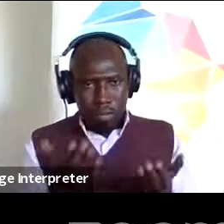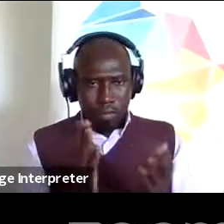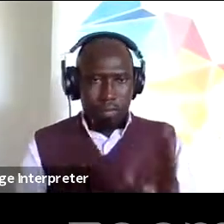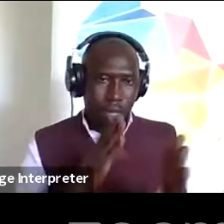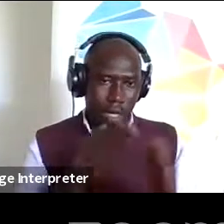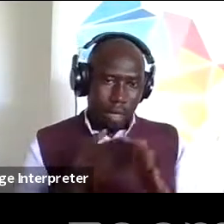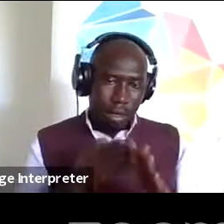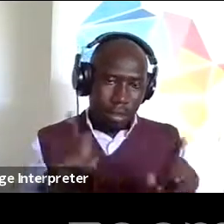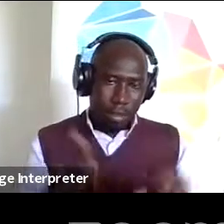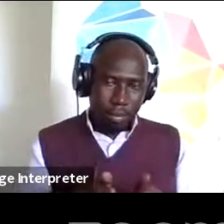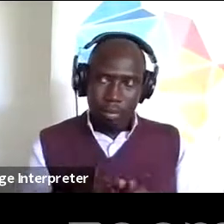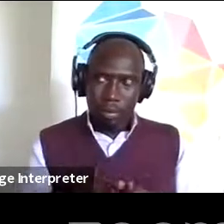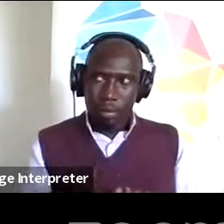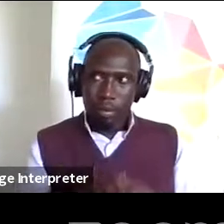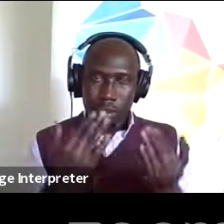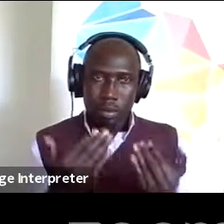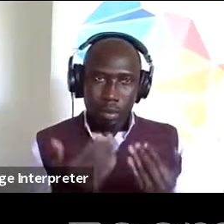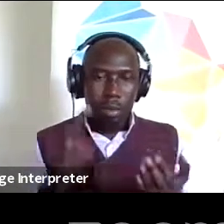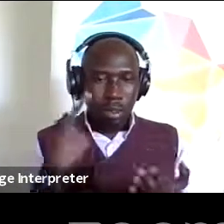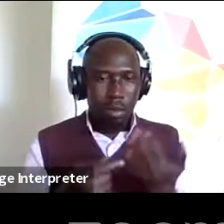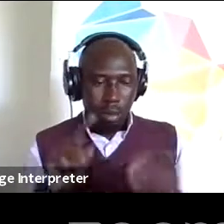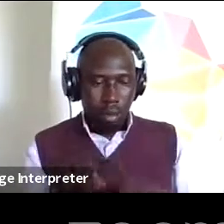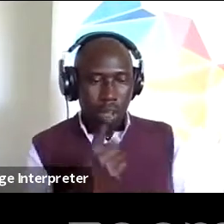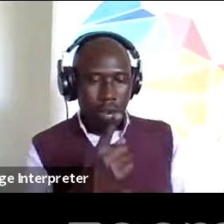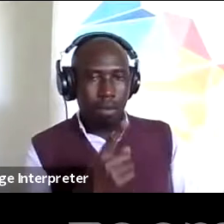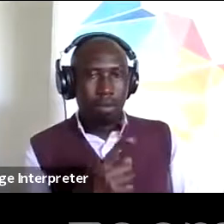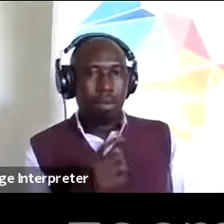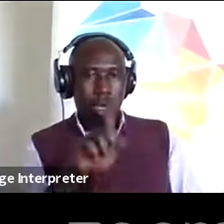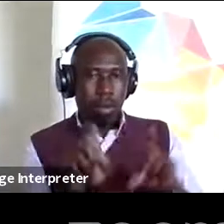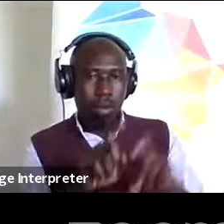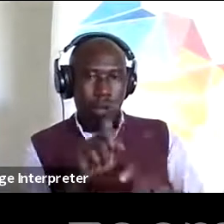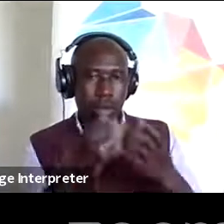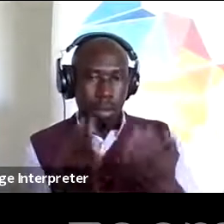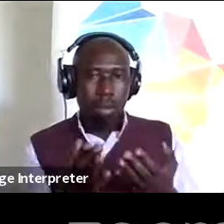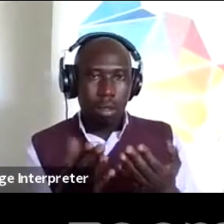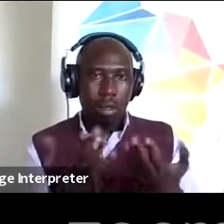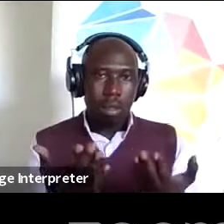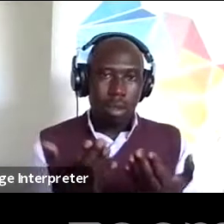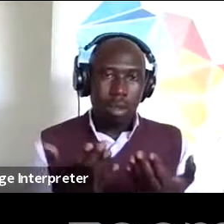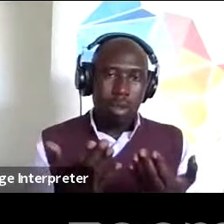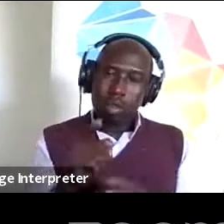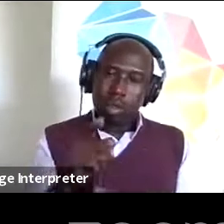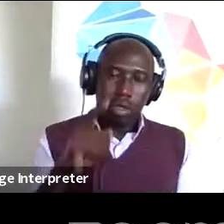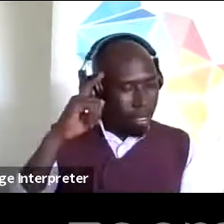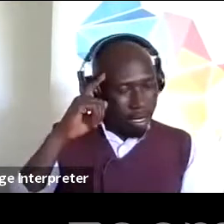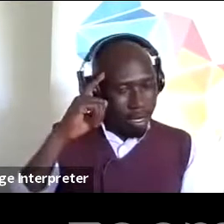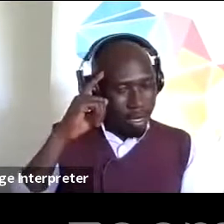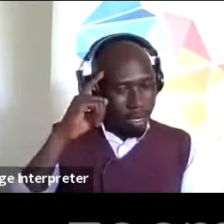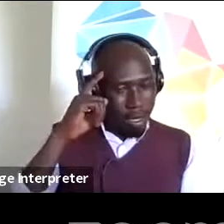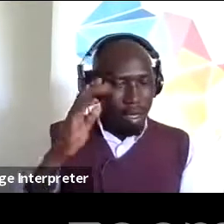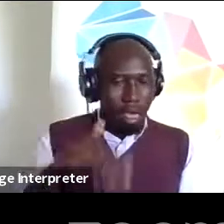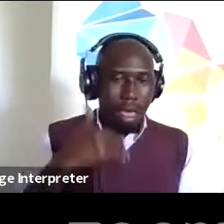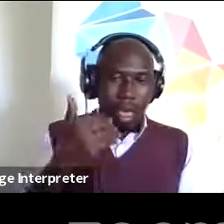at learners. So one of my questions for you firstly would be, do you think that after 2 years,